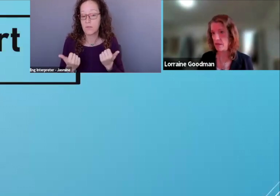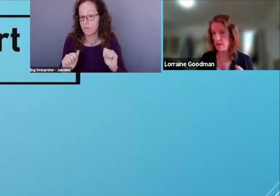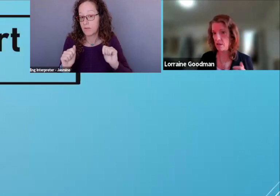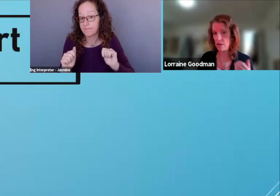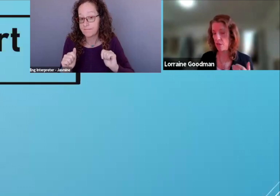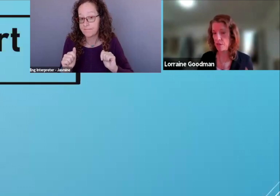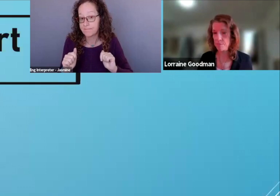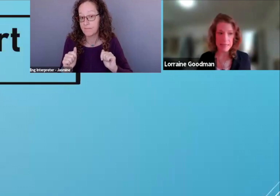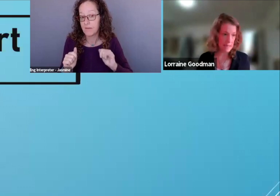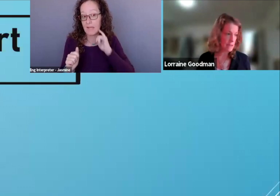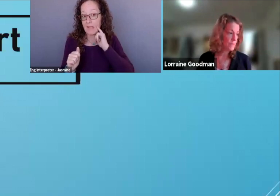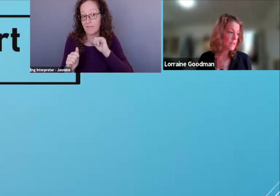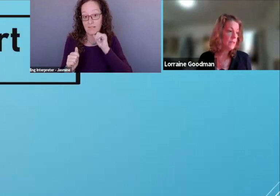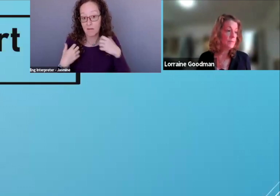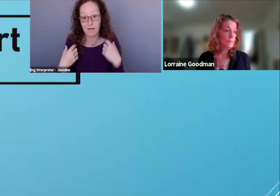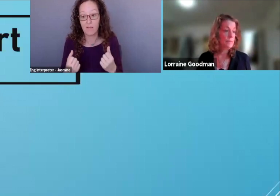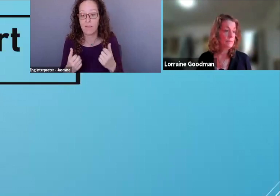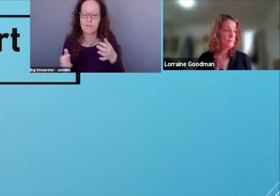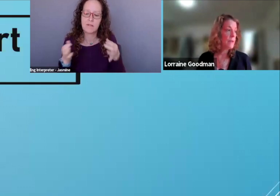in a healthy place.